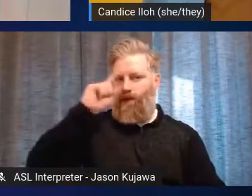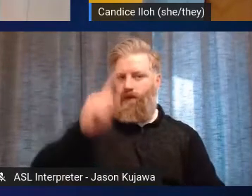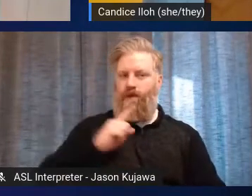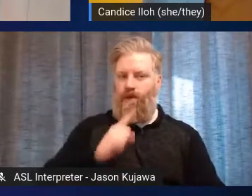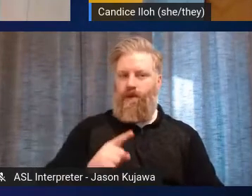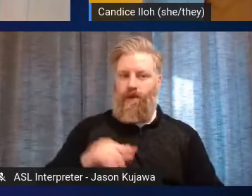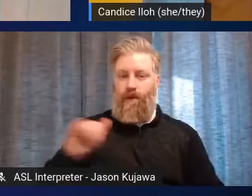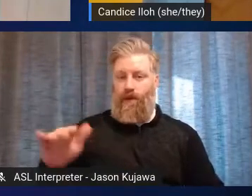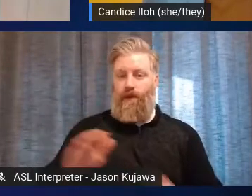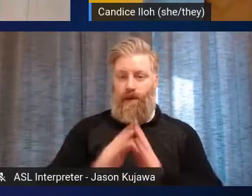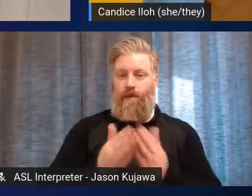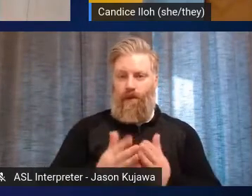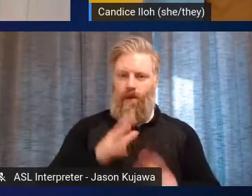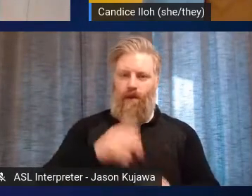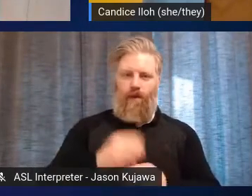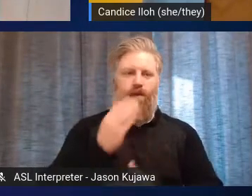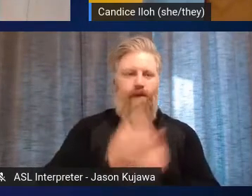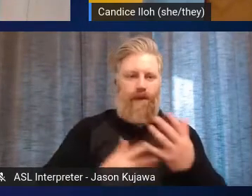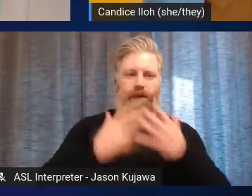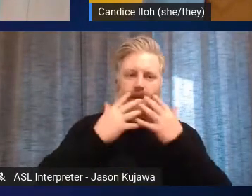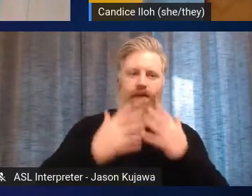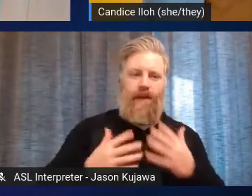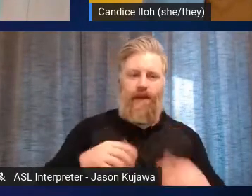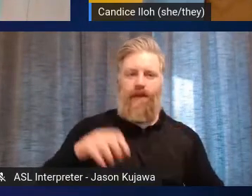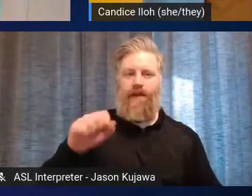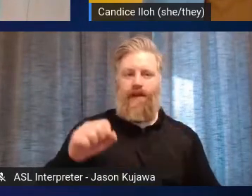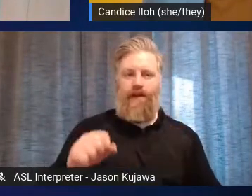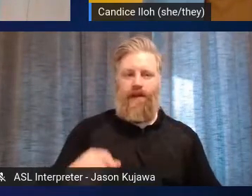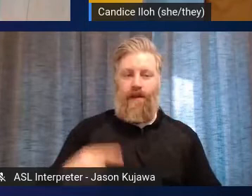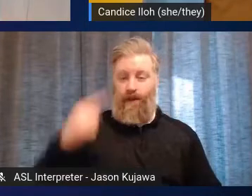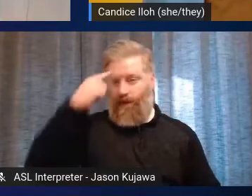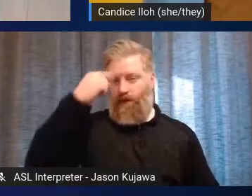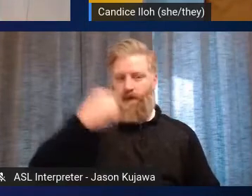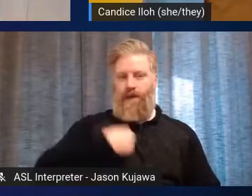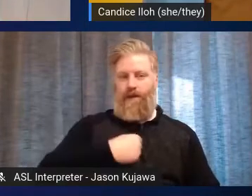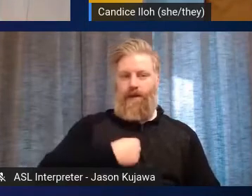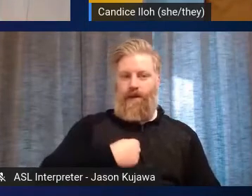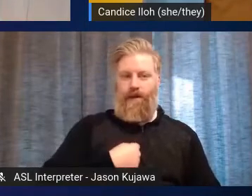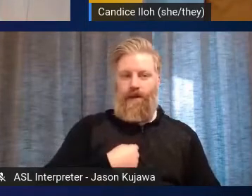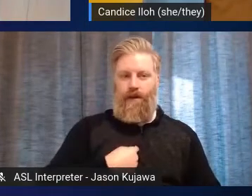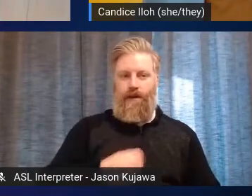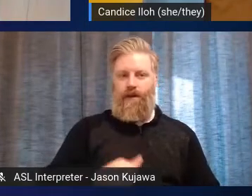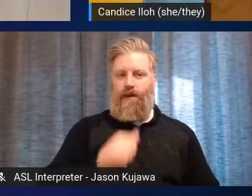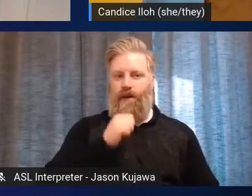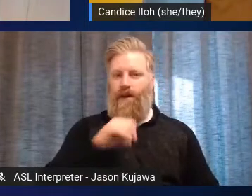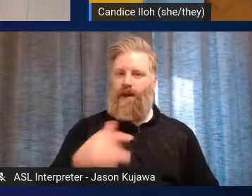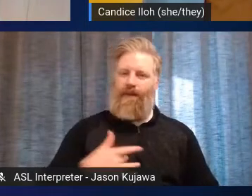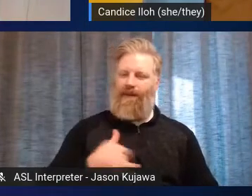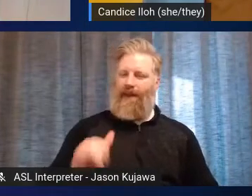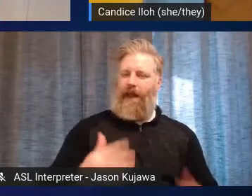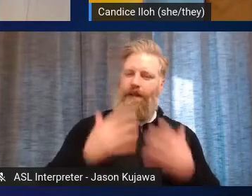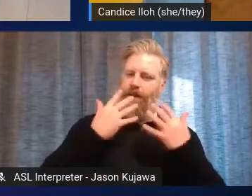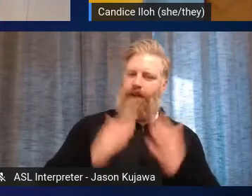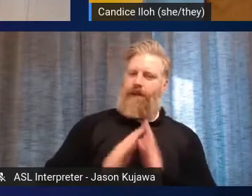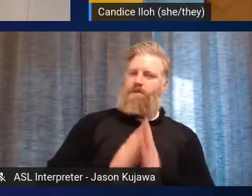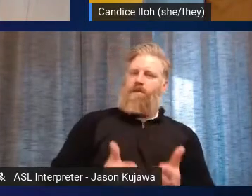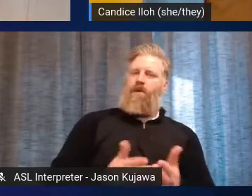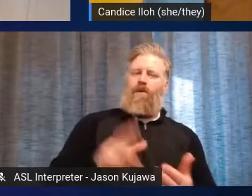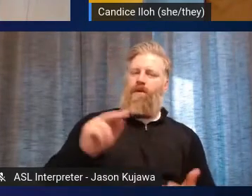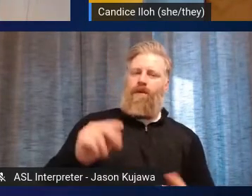were moments of sadness in your book, but for me, it didn't feel like a sad book, you know? For me, it felt